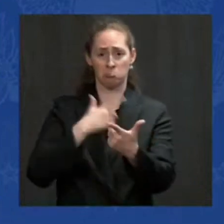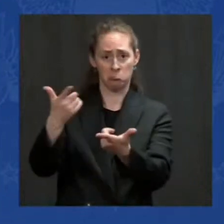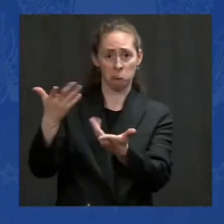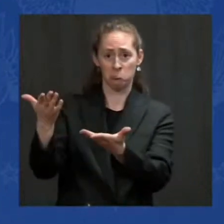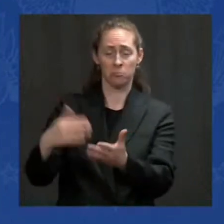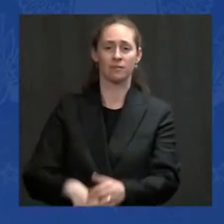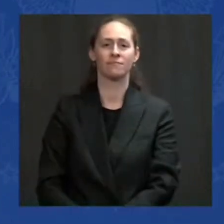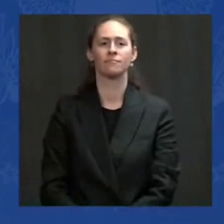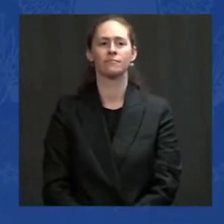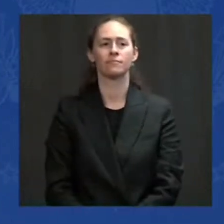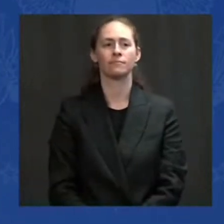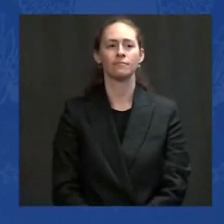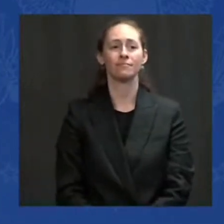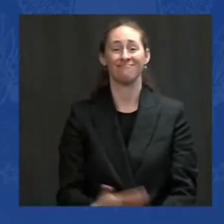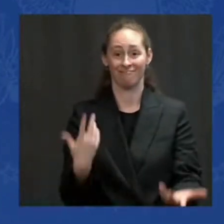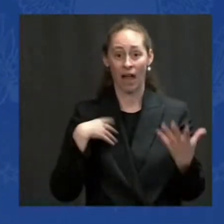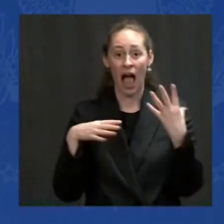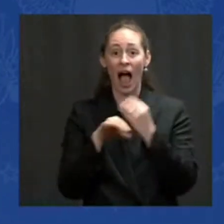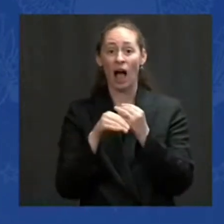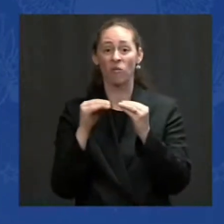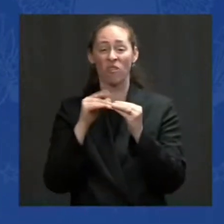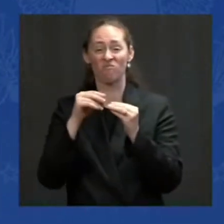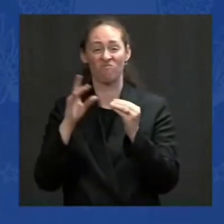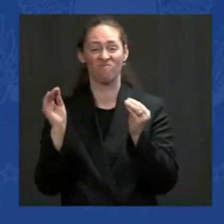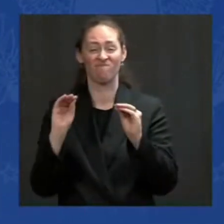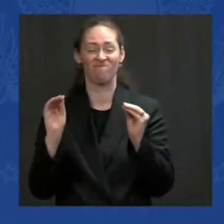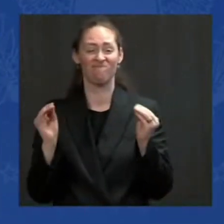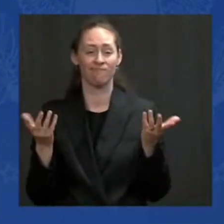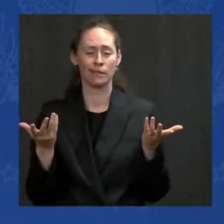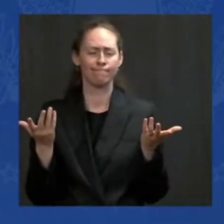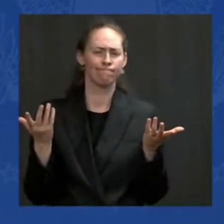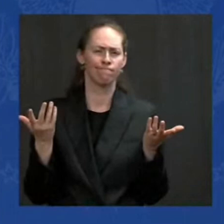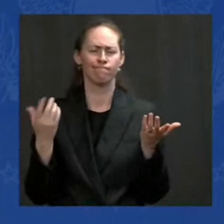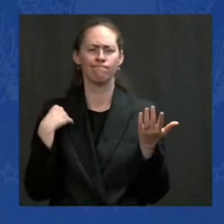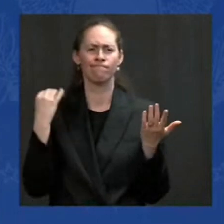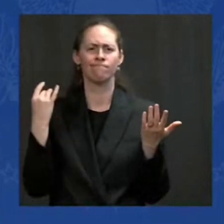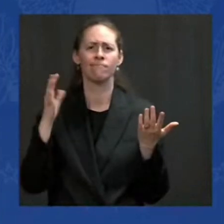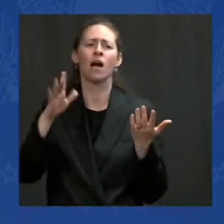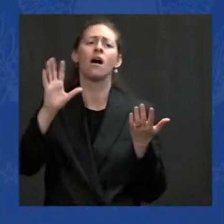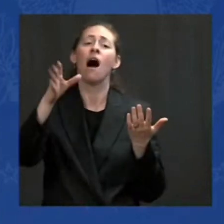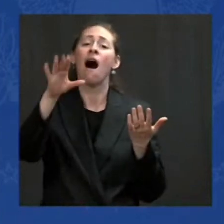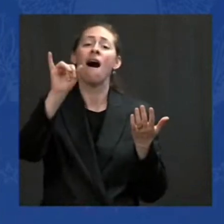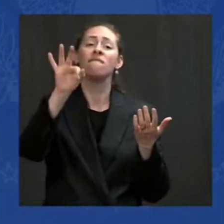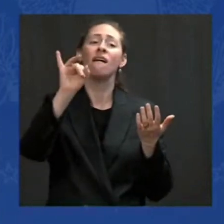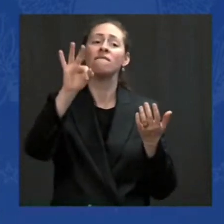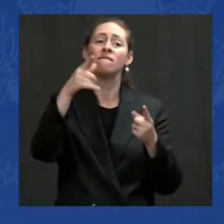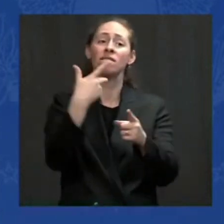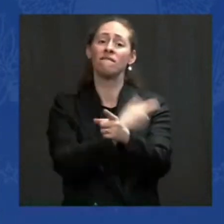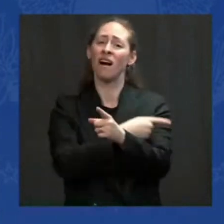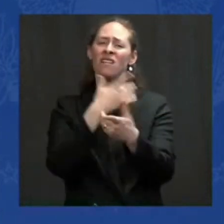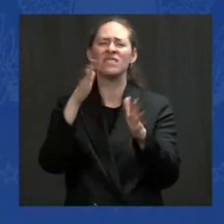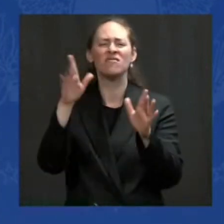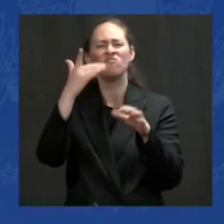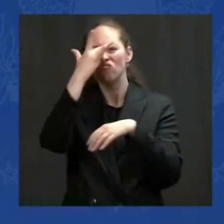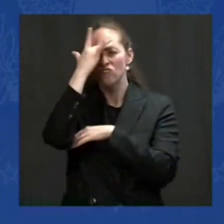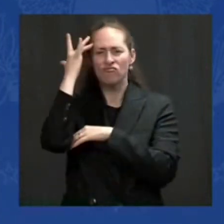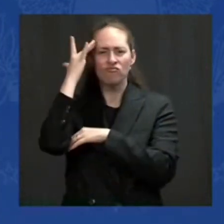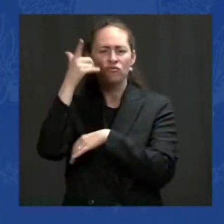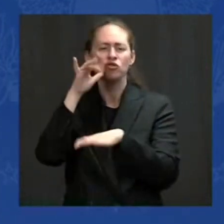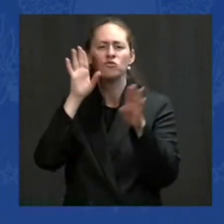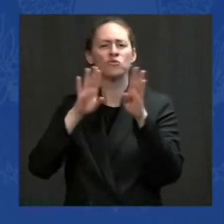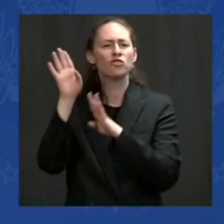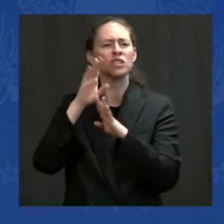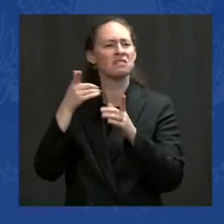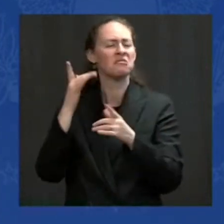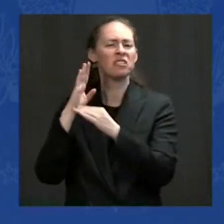don't have a lot to add except to say that we do know that you're protected if you're vaccinated from hospitalization, severe disease, and death.